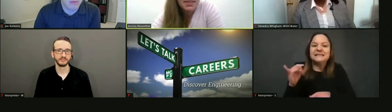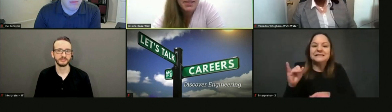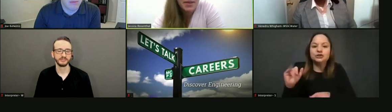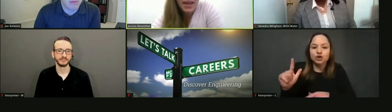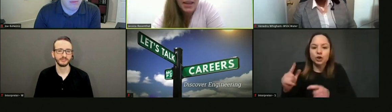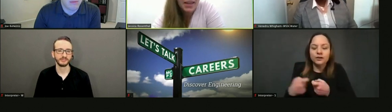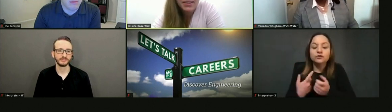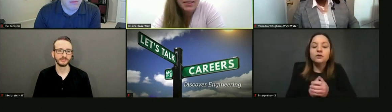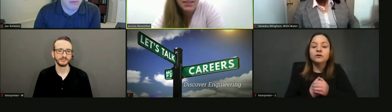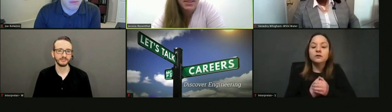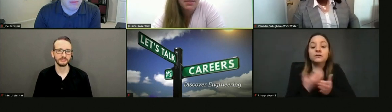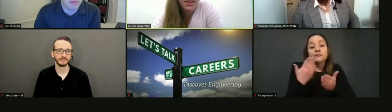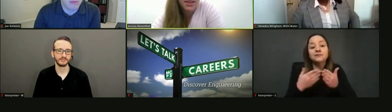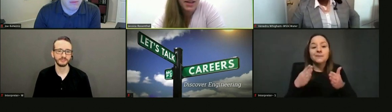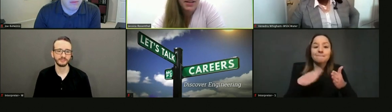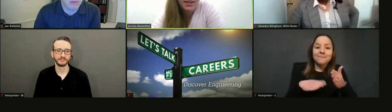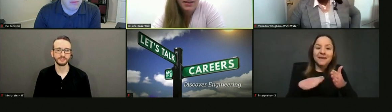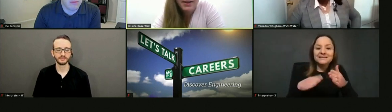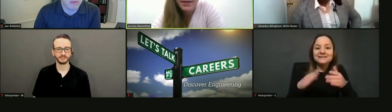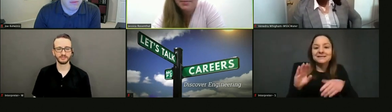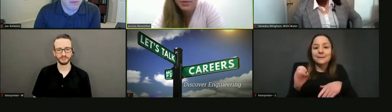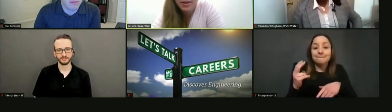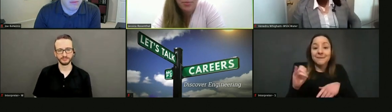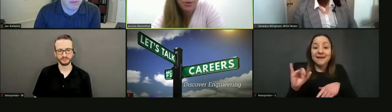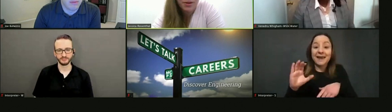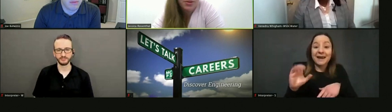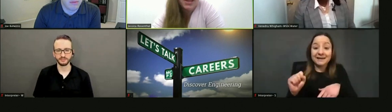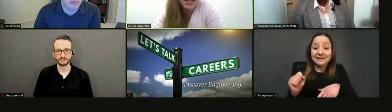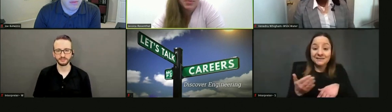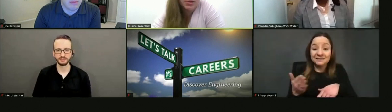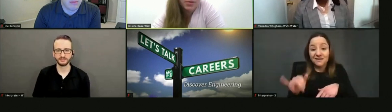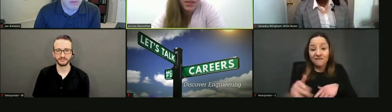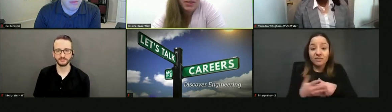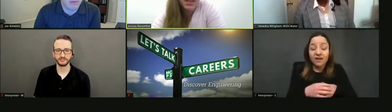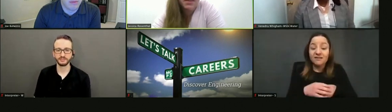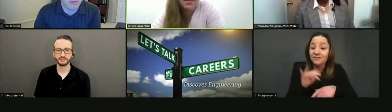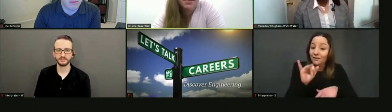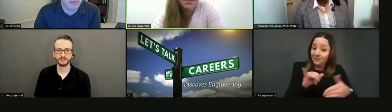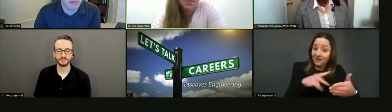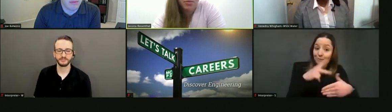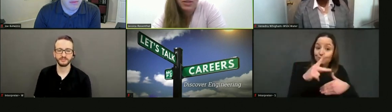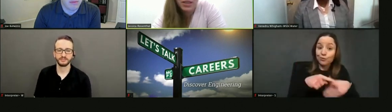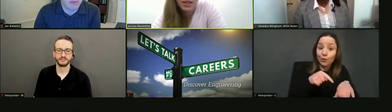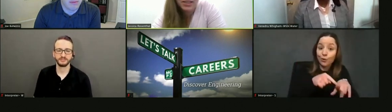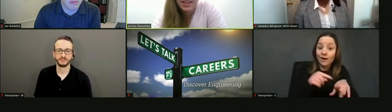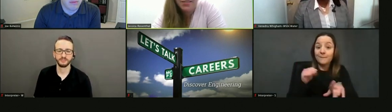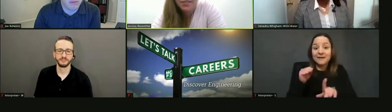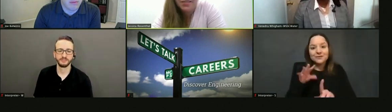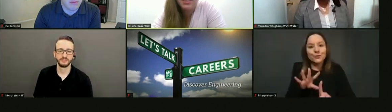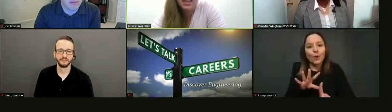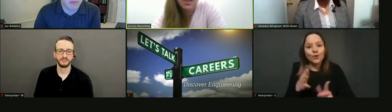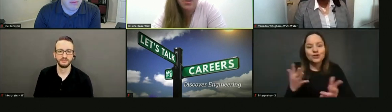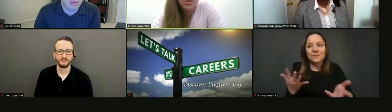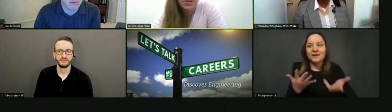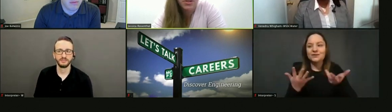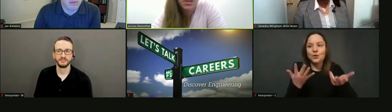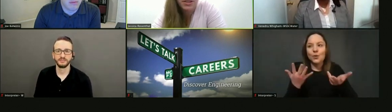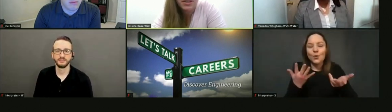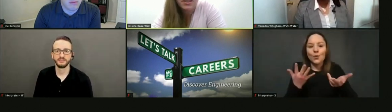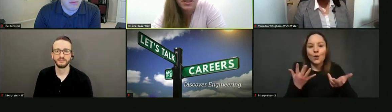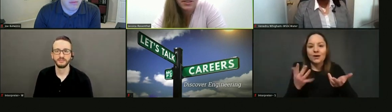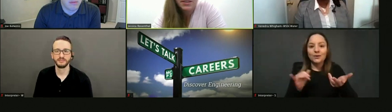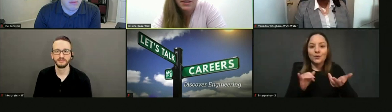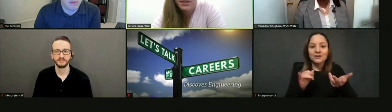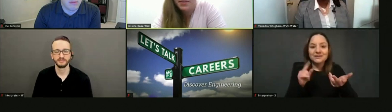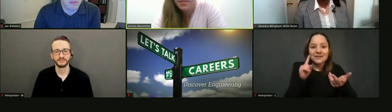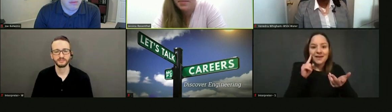and some basic mechanics, stuff like that. So that program really exposed me to what is it like to kind of take a pseudo